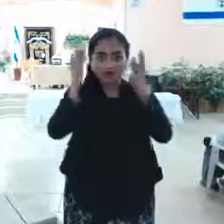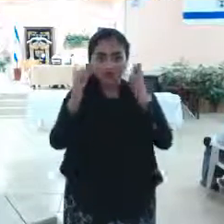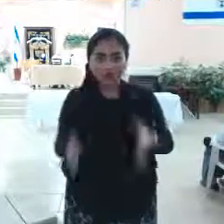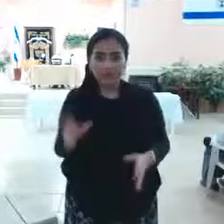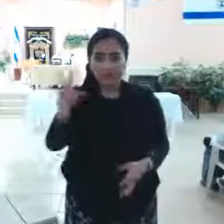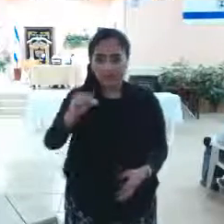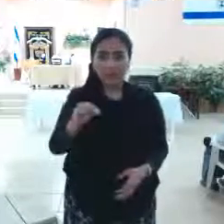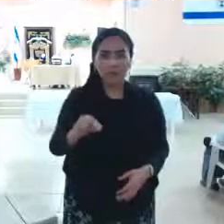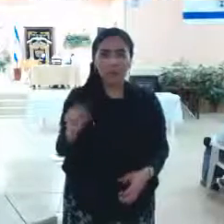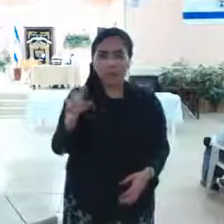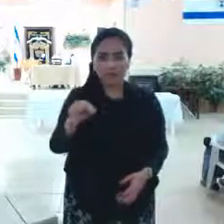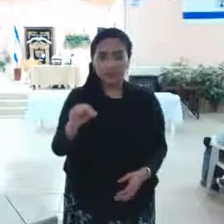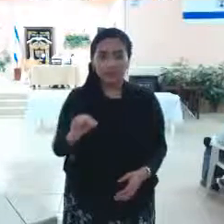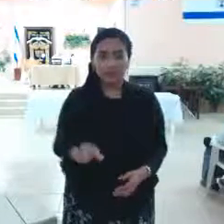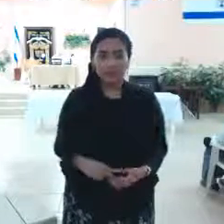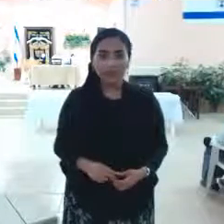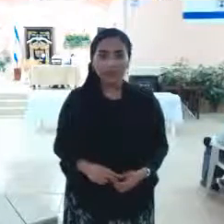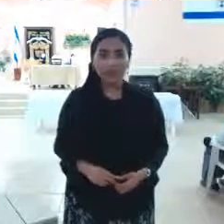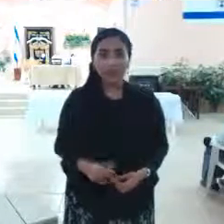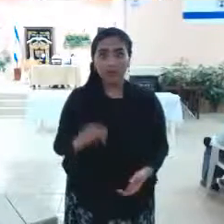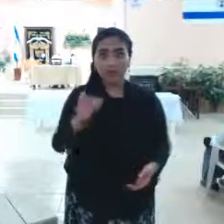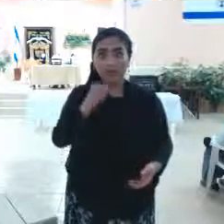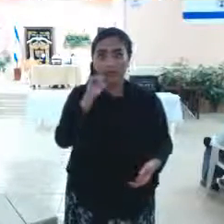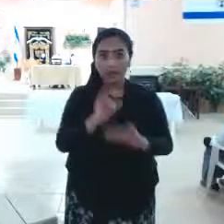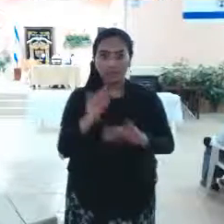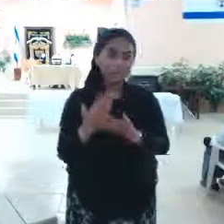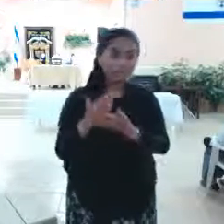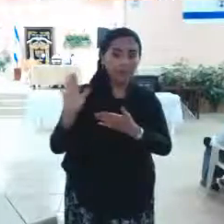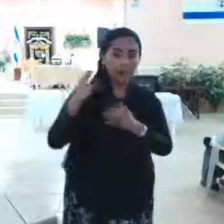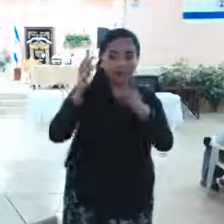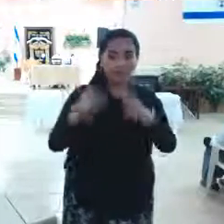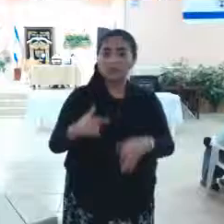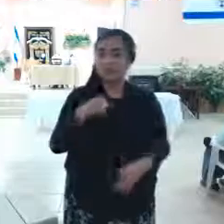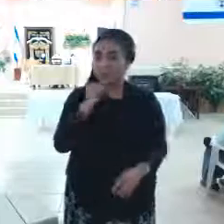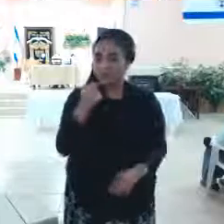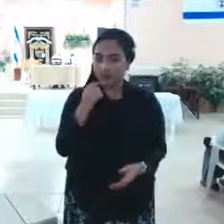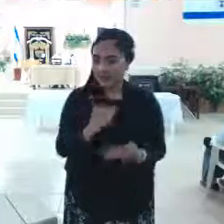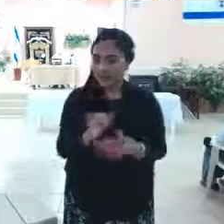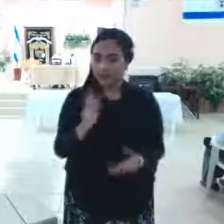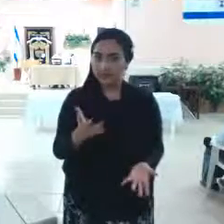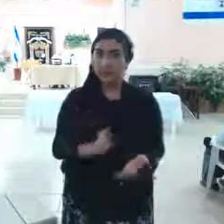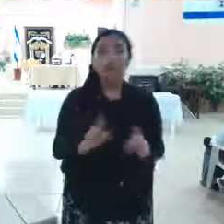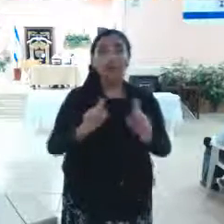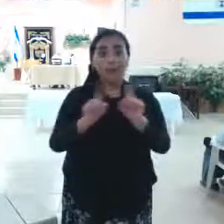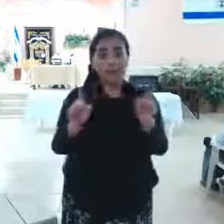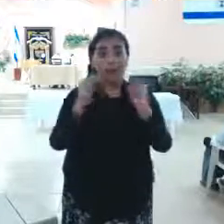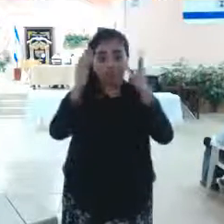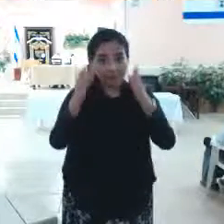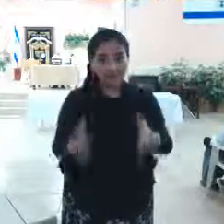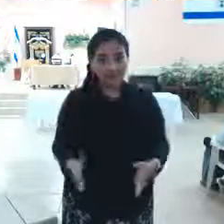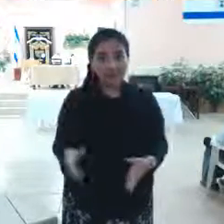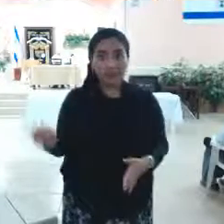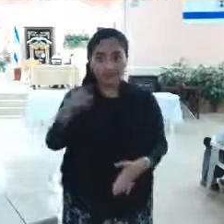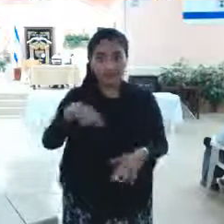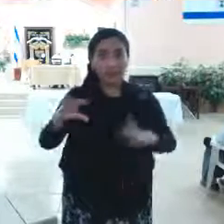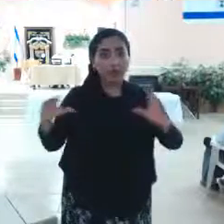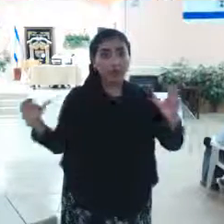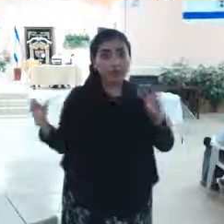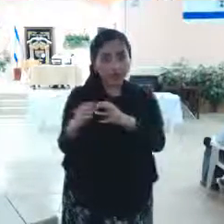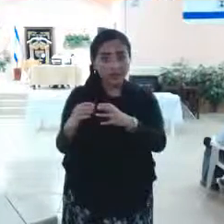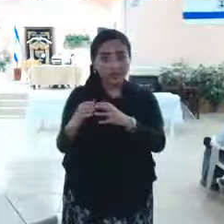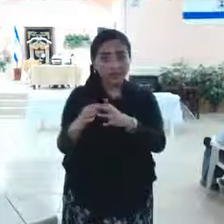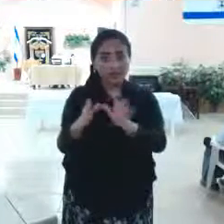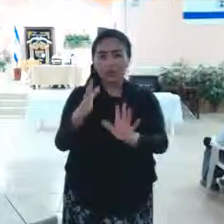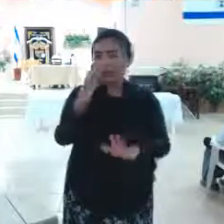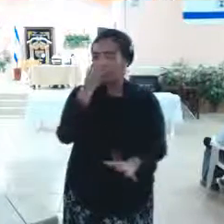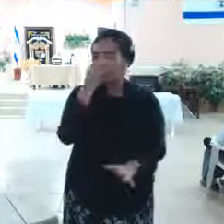the Roim. No. It is not that I am underestimating the Roim. No, I'm not saying that. But the Roim are